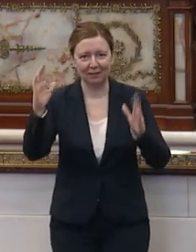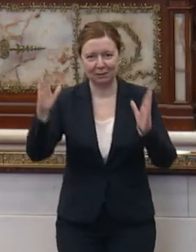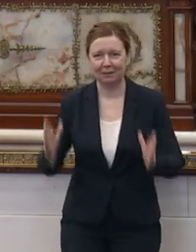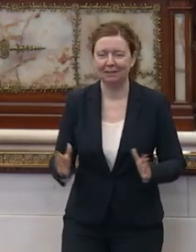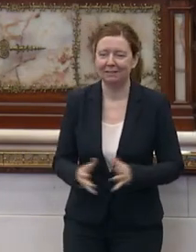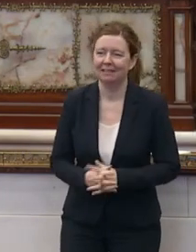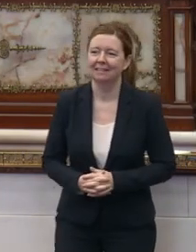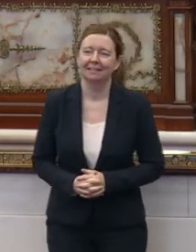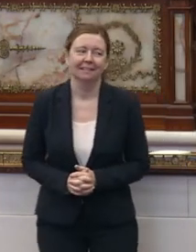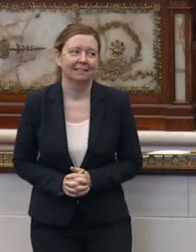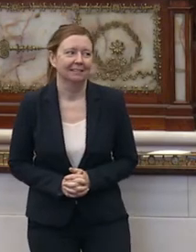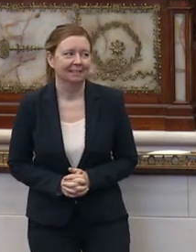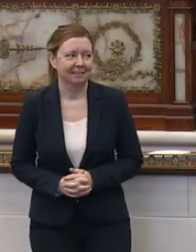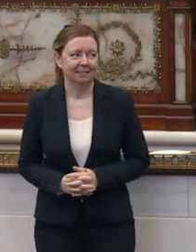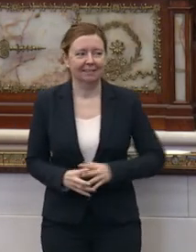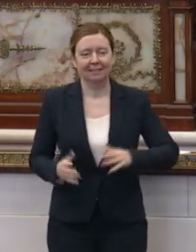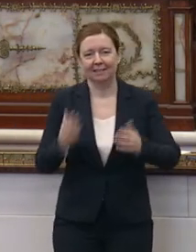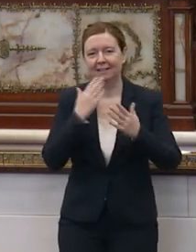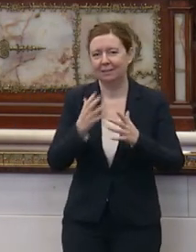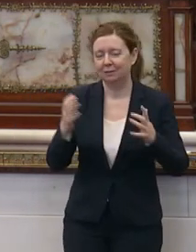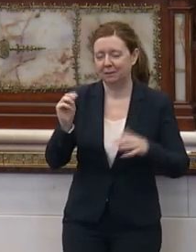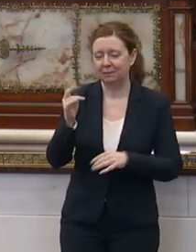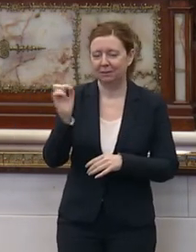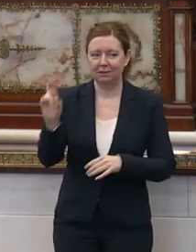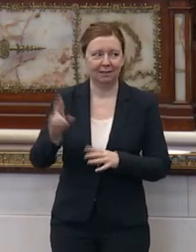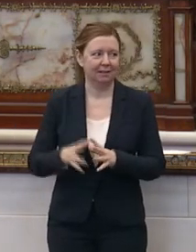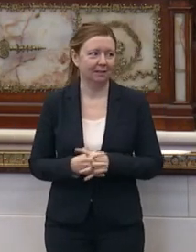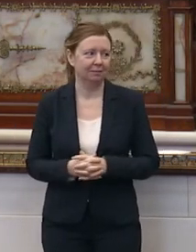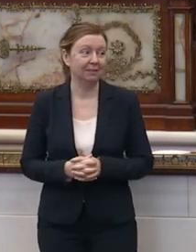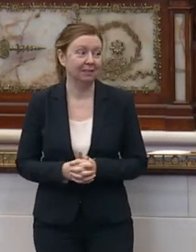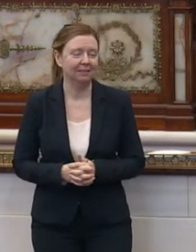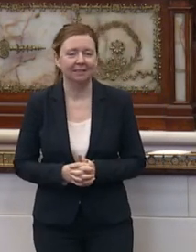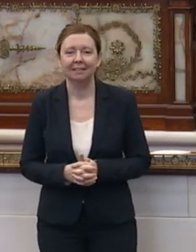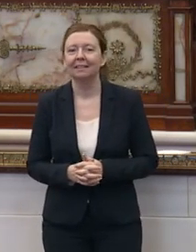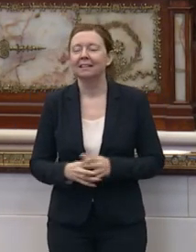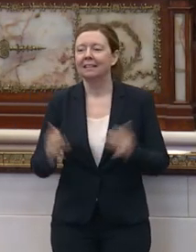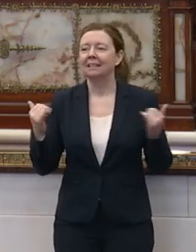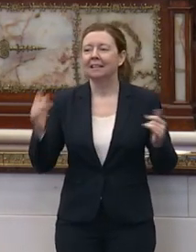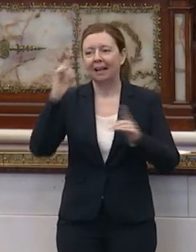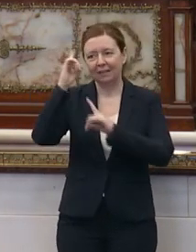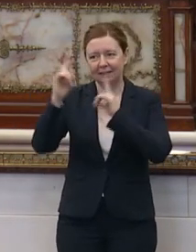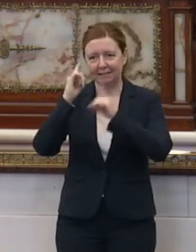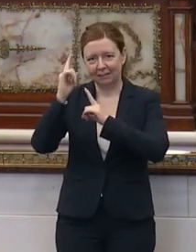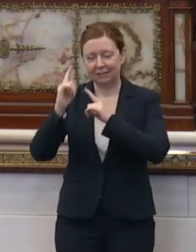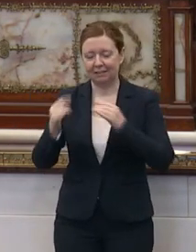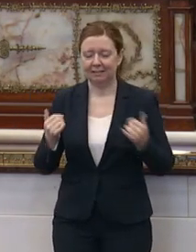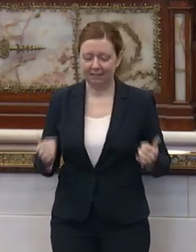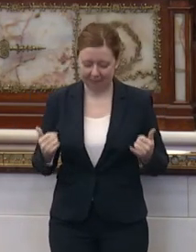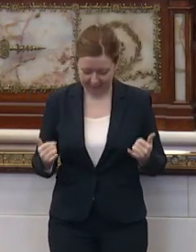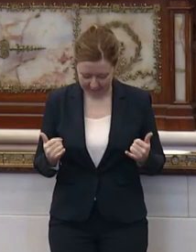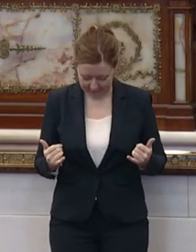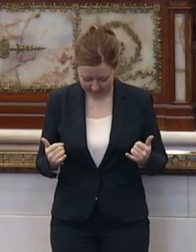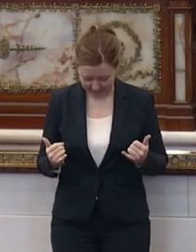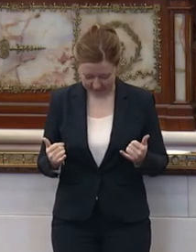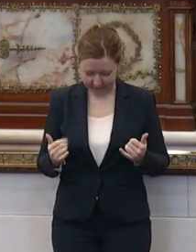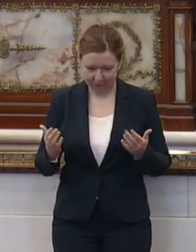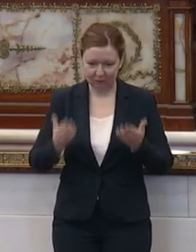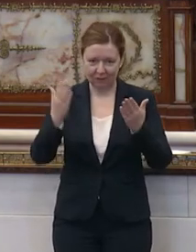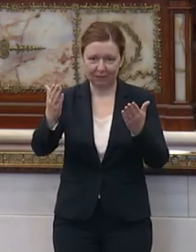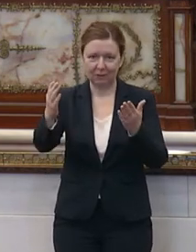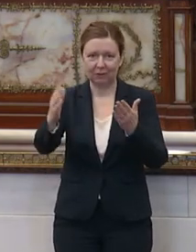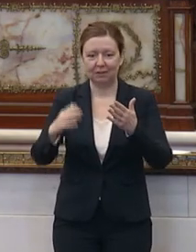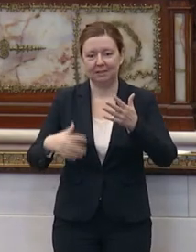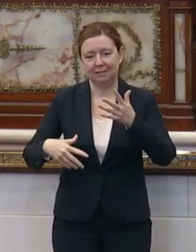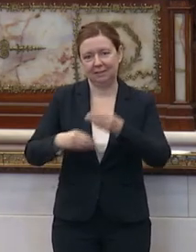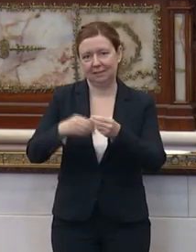President. Thank you very much, Mr. Decker. We will now consider today's resolution